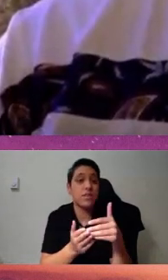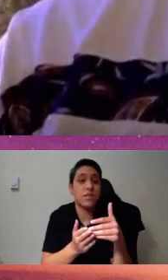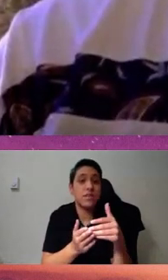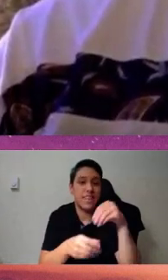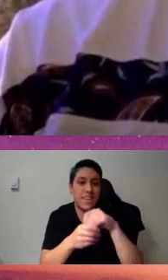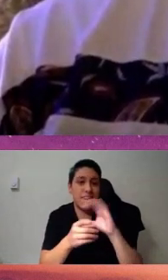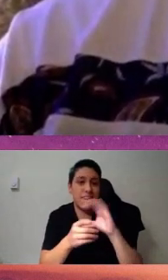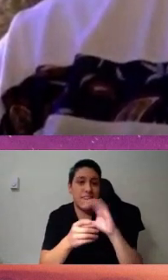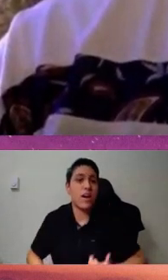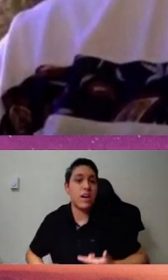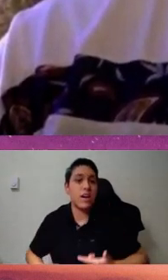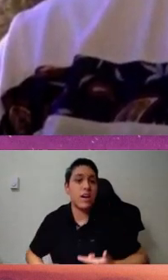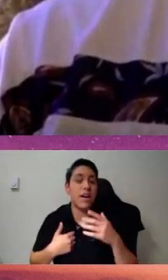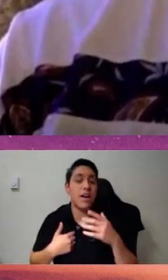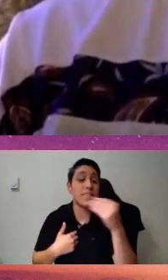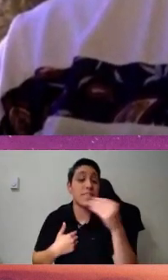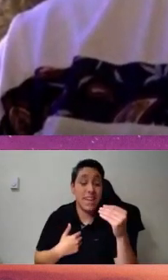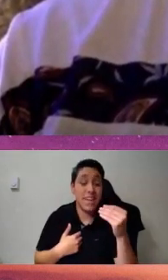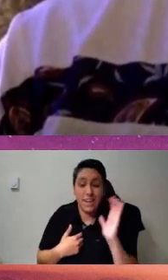lives often intersect with our work.